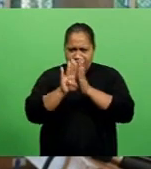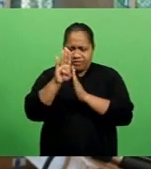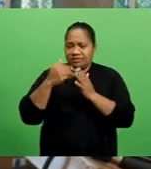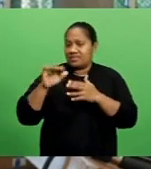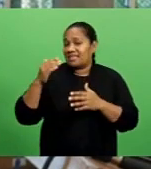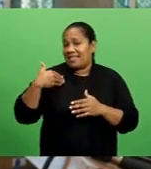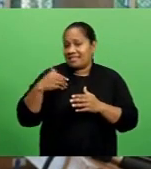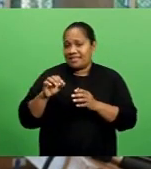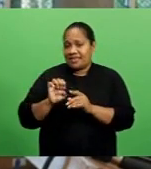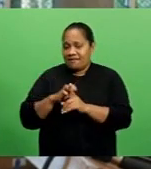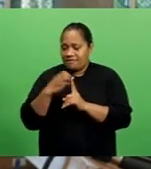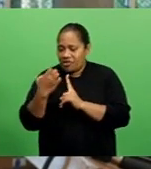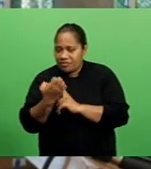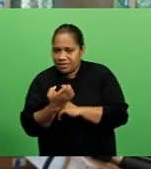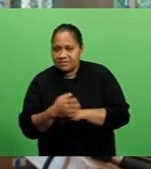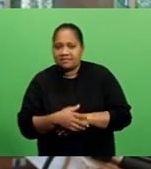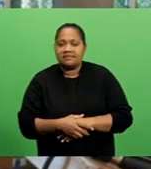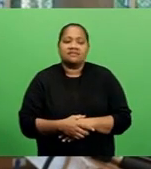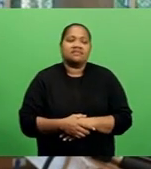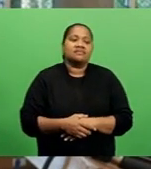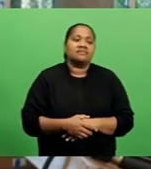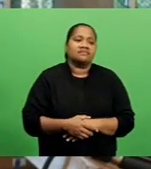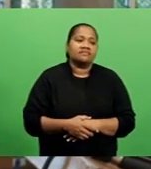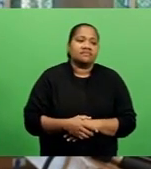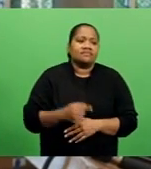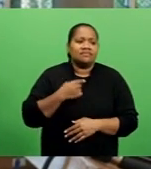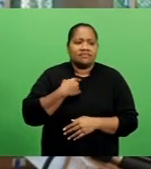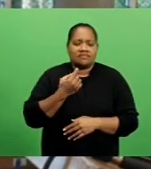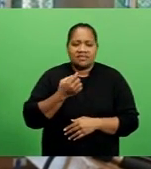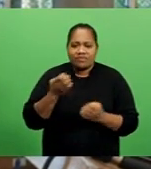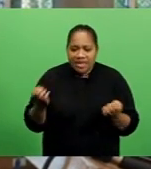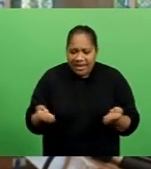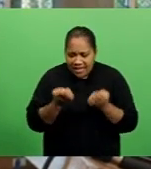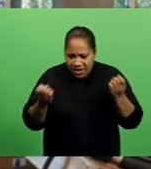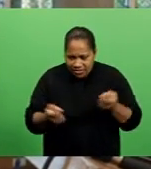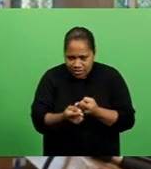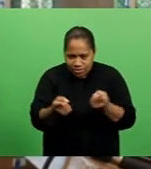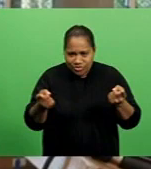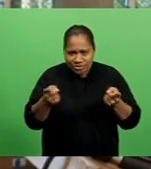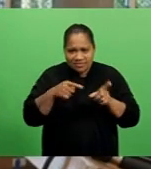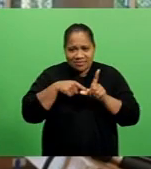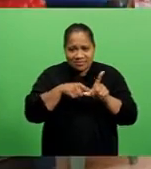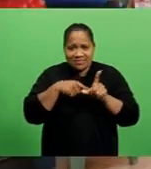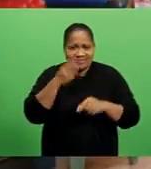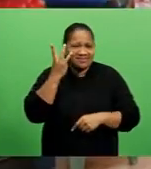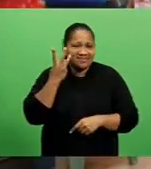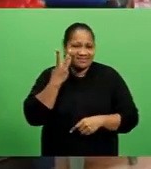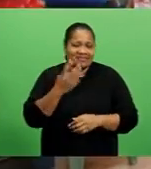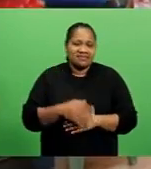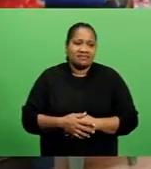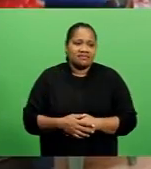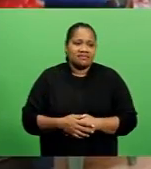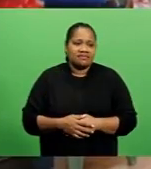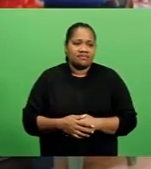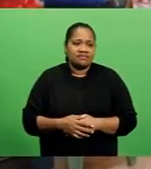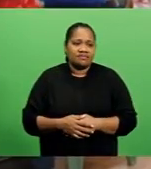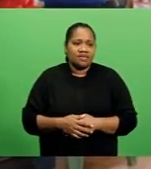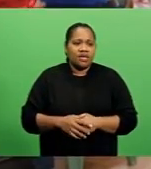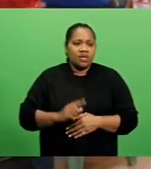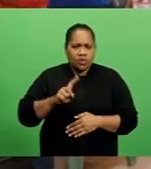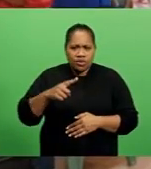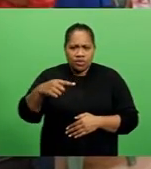business sectors. I encourage you, young women, to pursue your educational